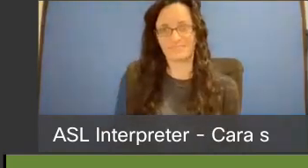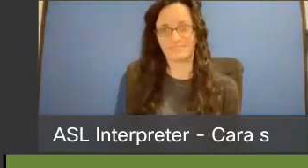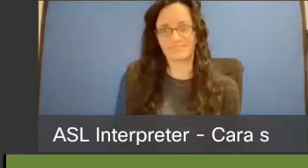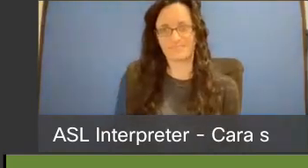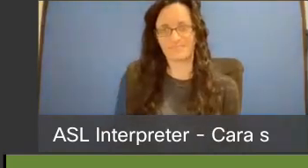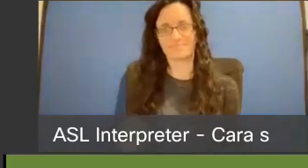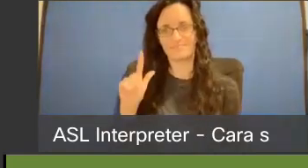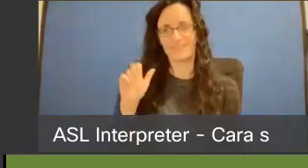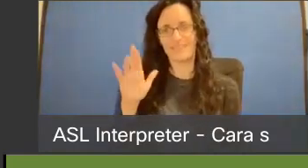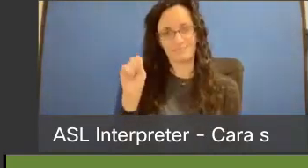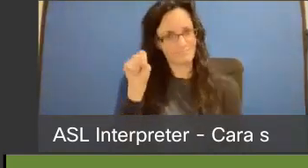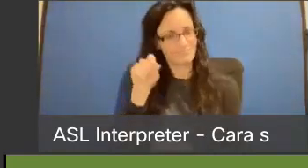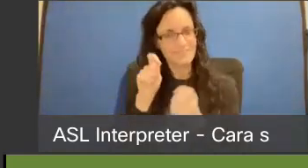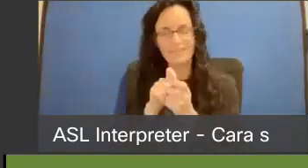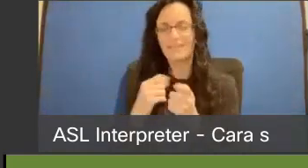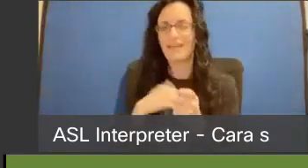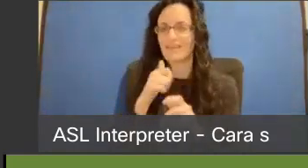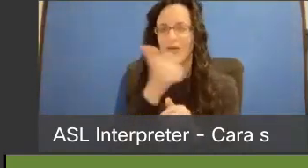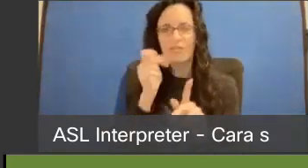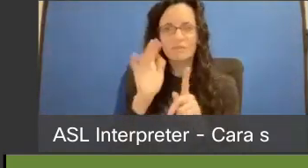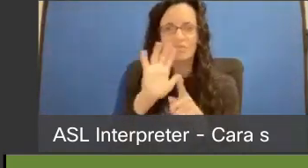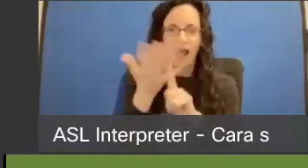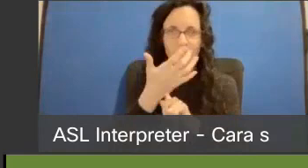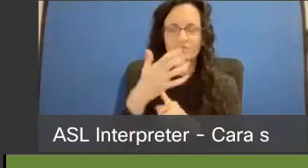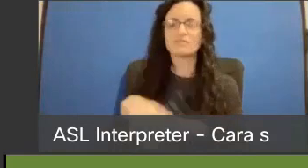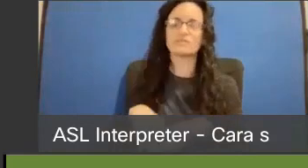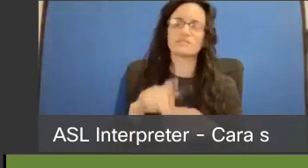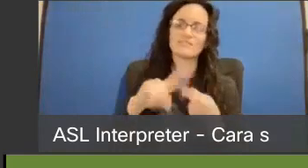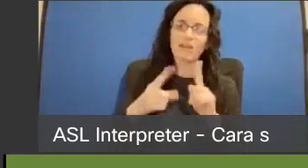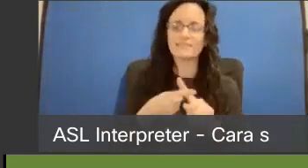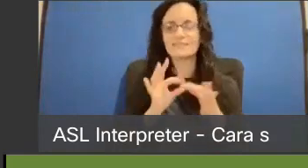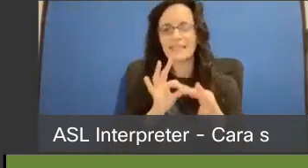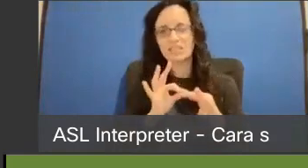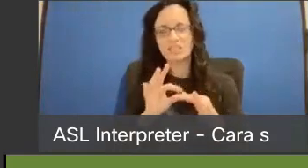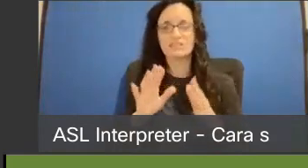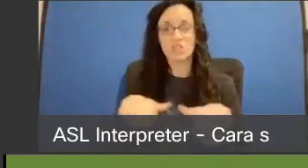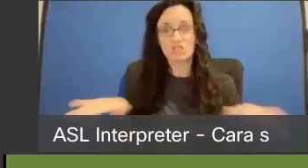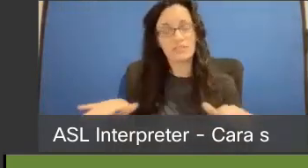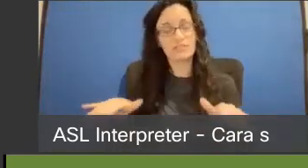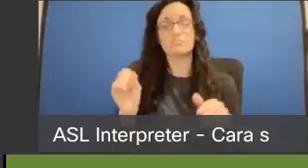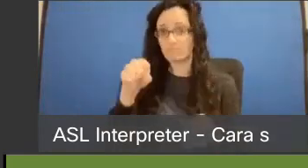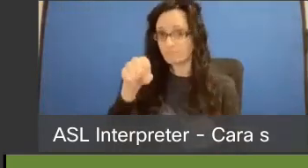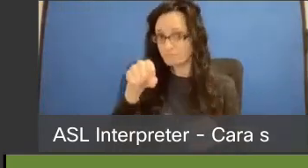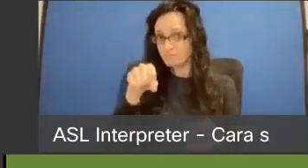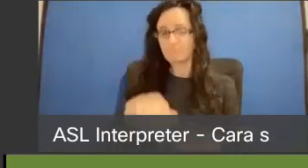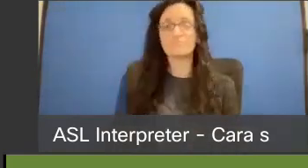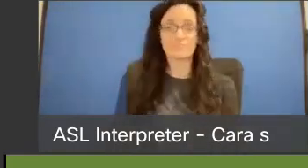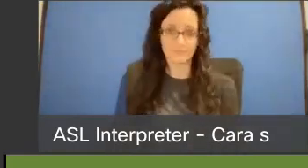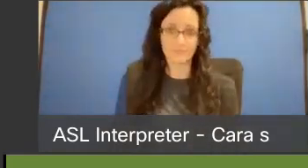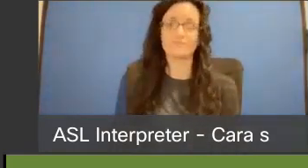Yeah, exactly. Other people, connections, friends, absolutely. Children can be a protective factor.